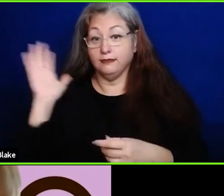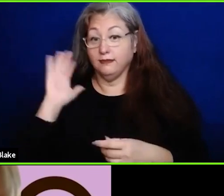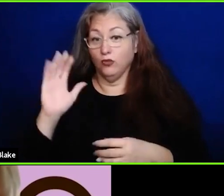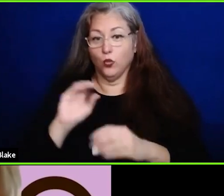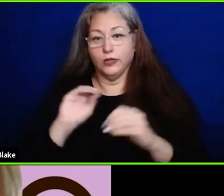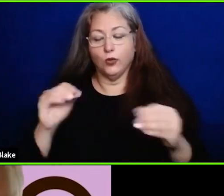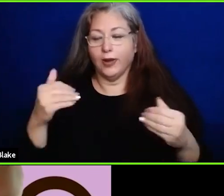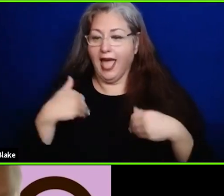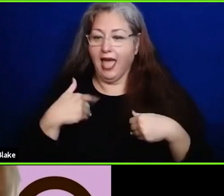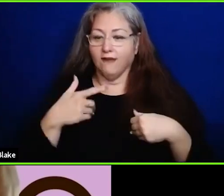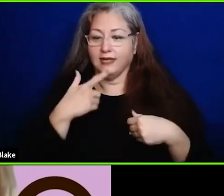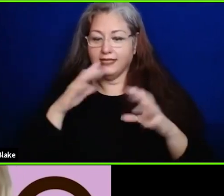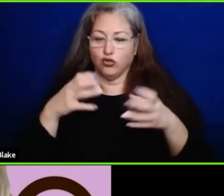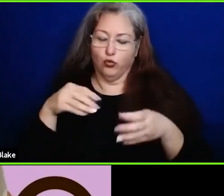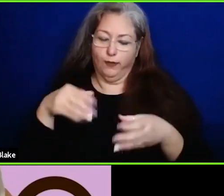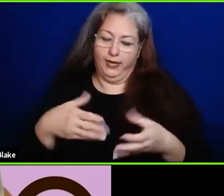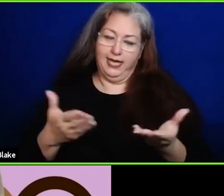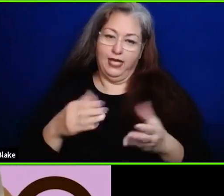lesbian group in Belgrade.